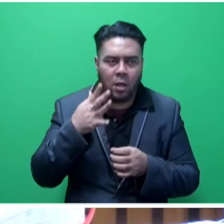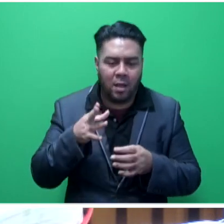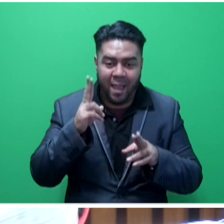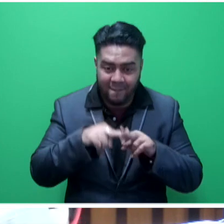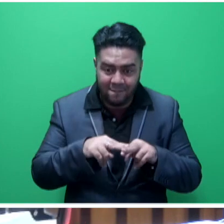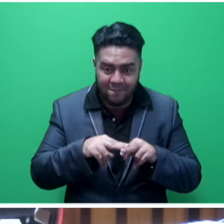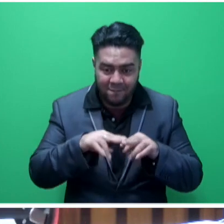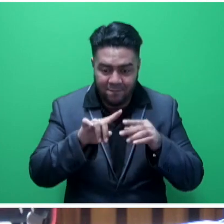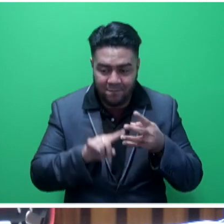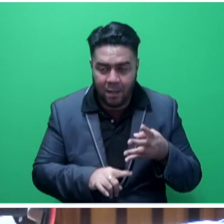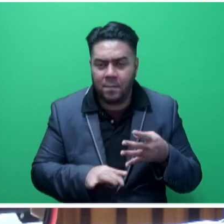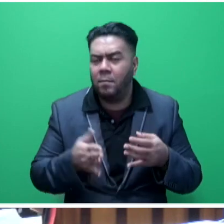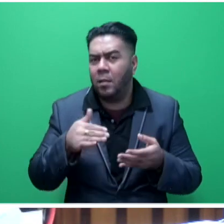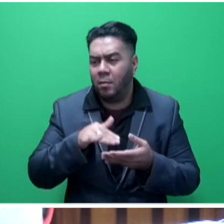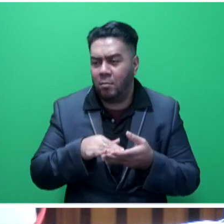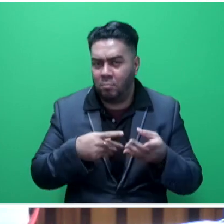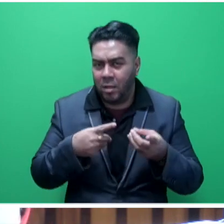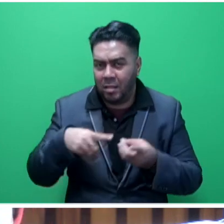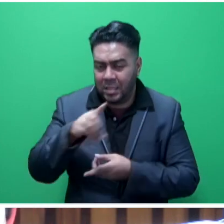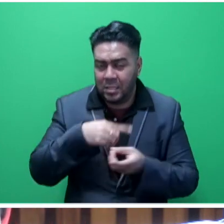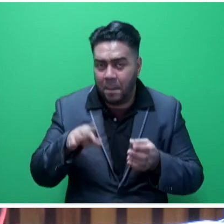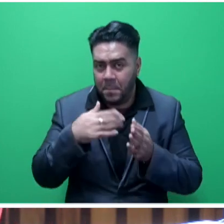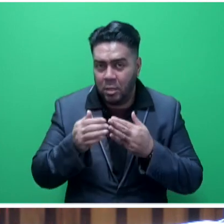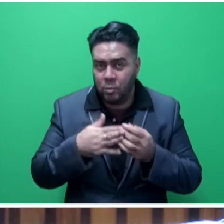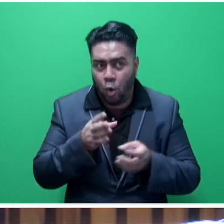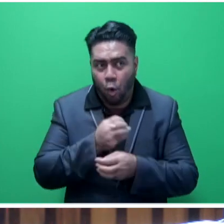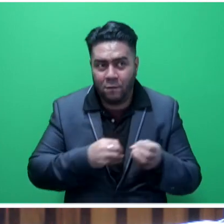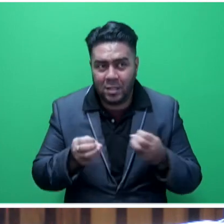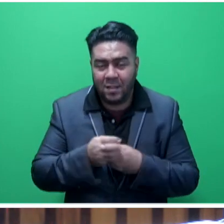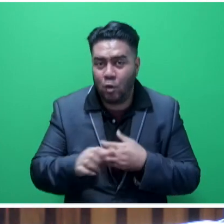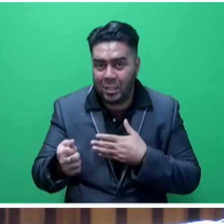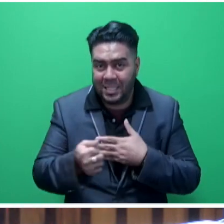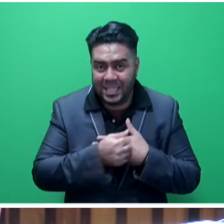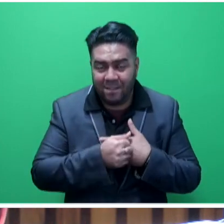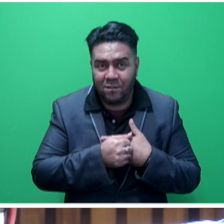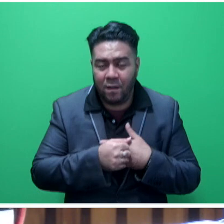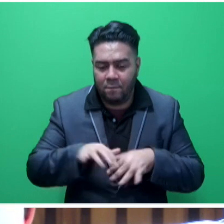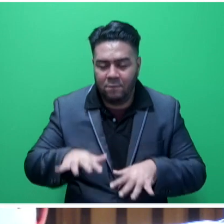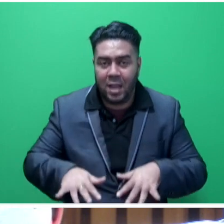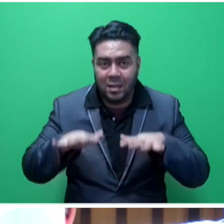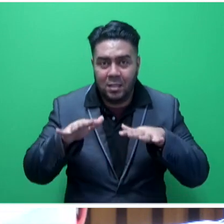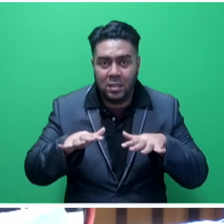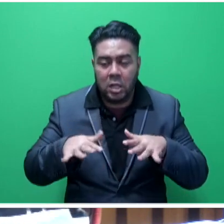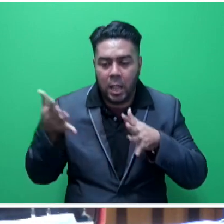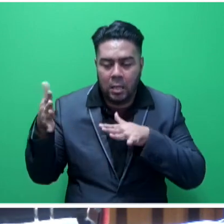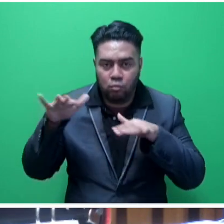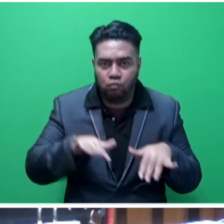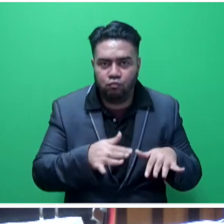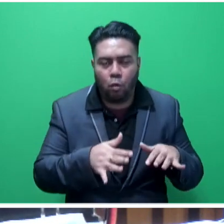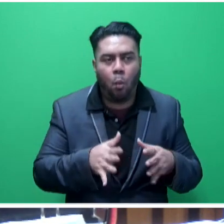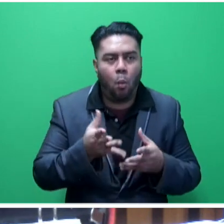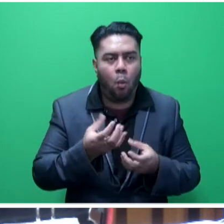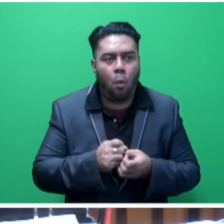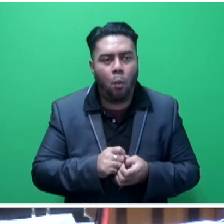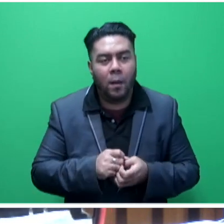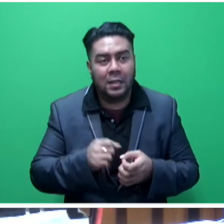has been certified by the Director of the Disaster Management Office as safe from natural hazards such as flooding, landslides or erosions.